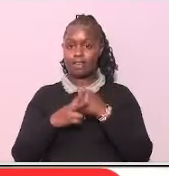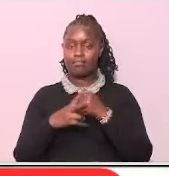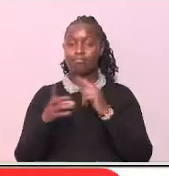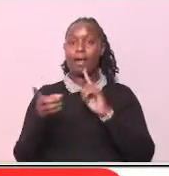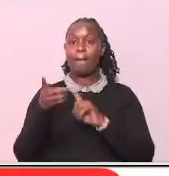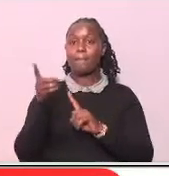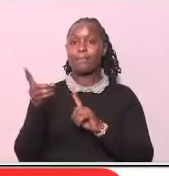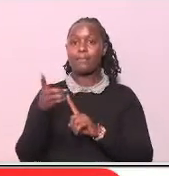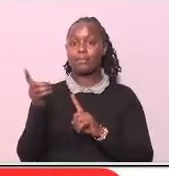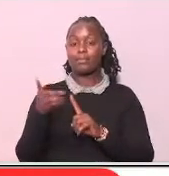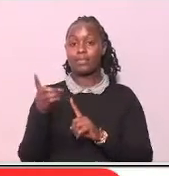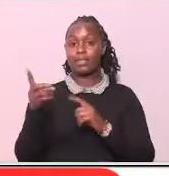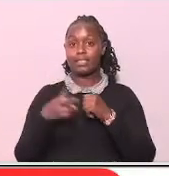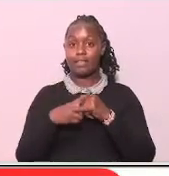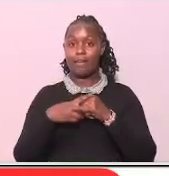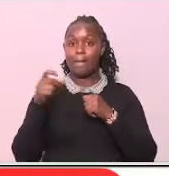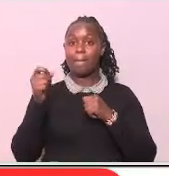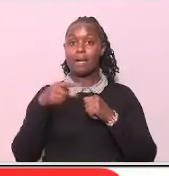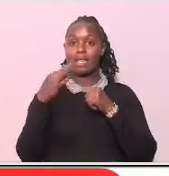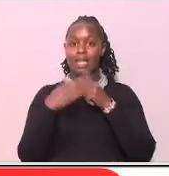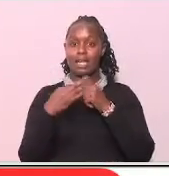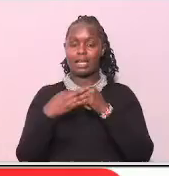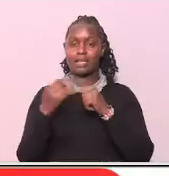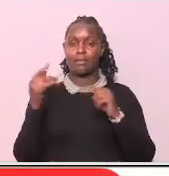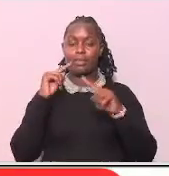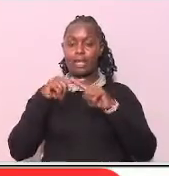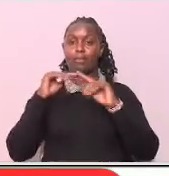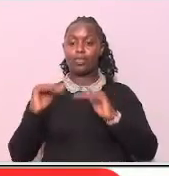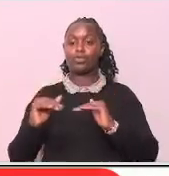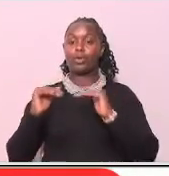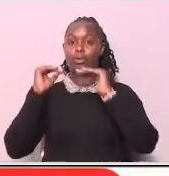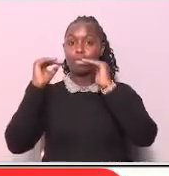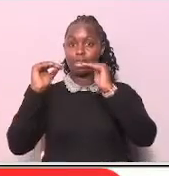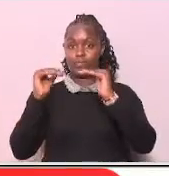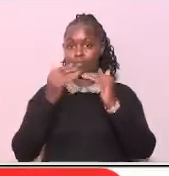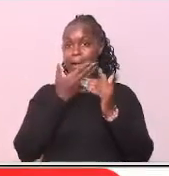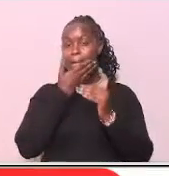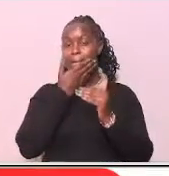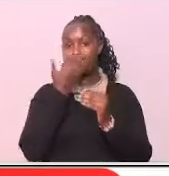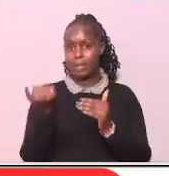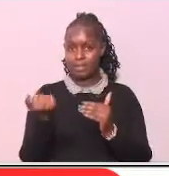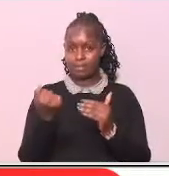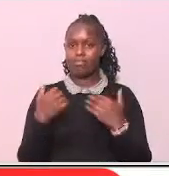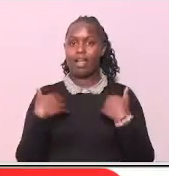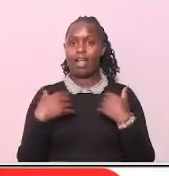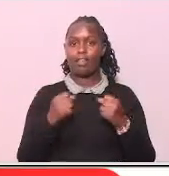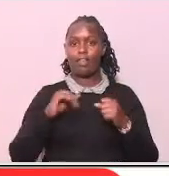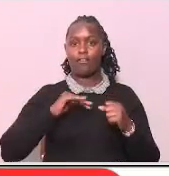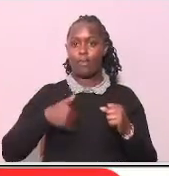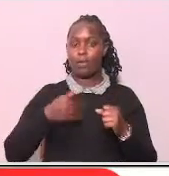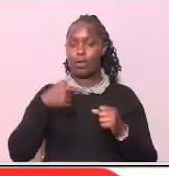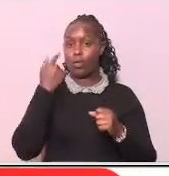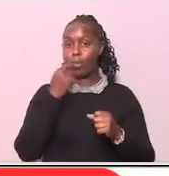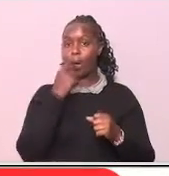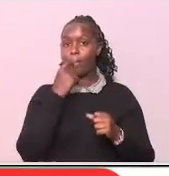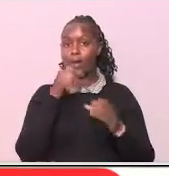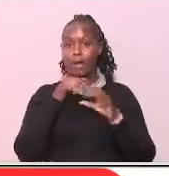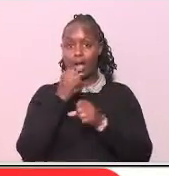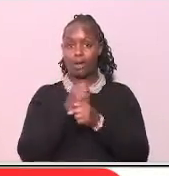kauli mbiu ya mwaka huu ikiwa kuboresha hali ya kina mama wanaonyonyesha kazini. Zainab Mohamed, T47.